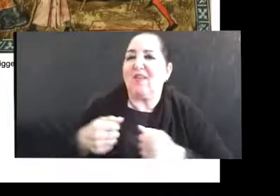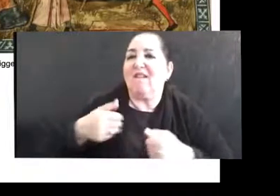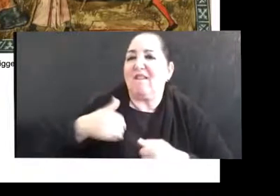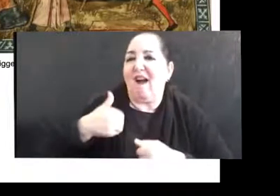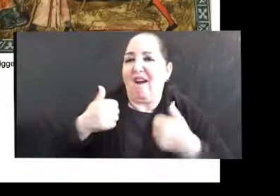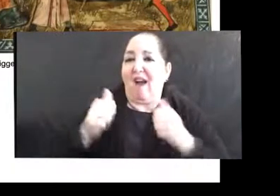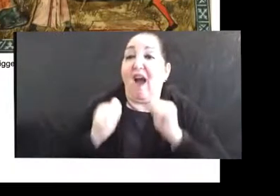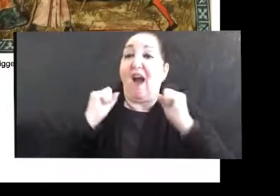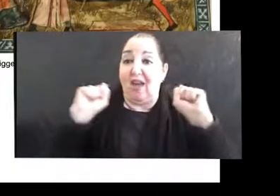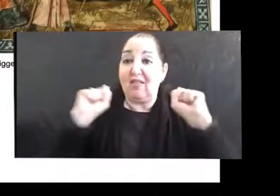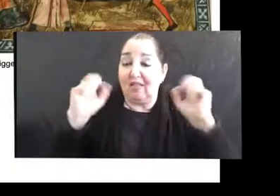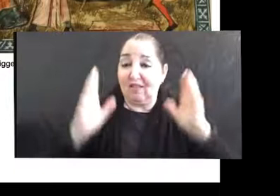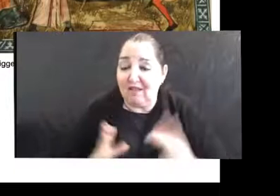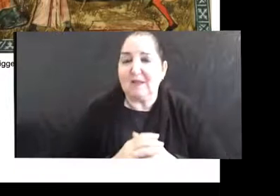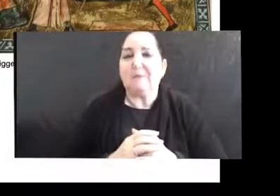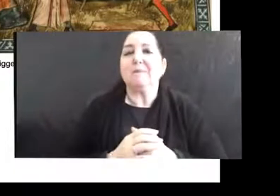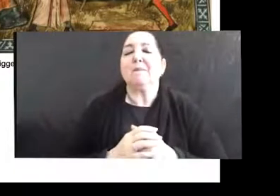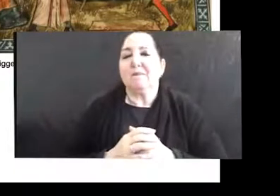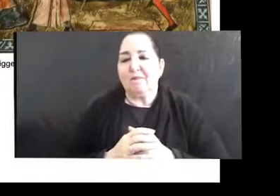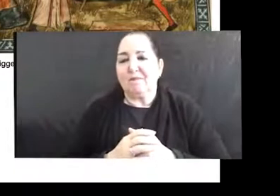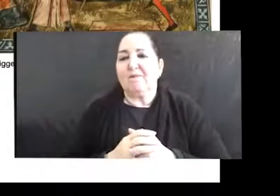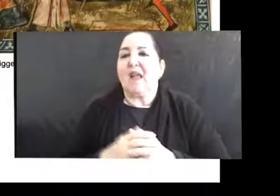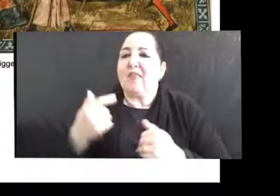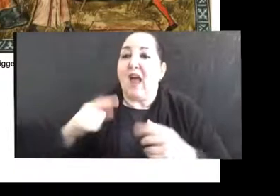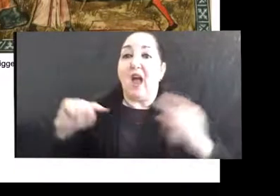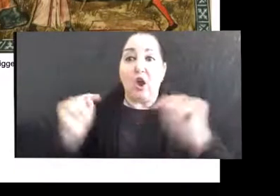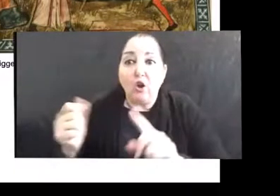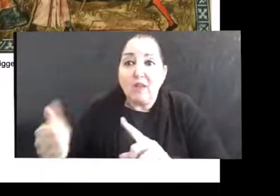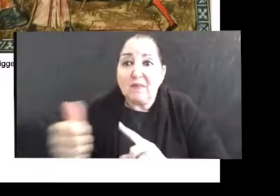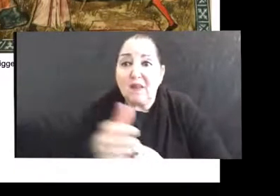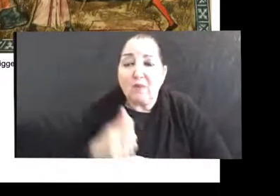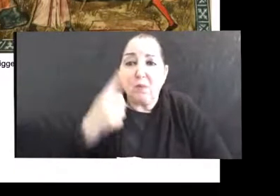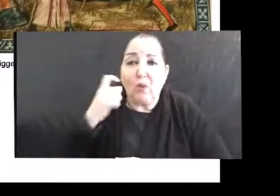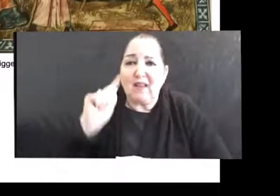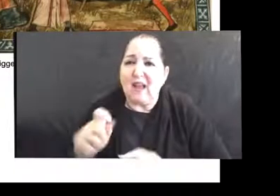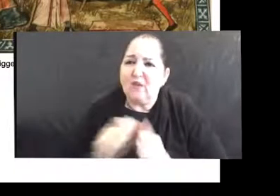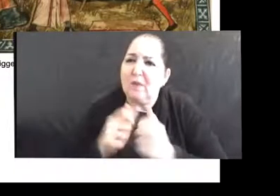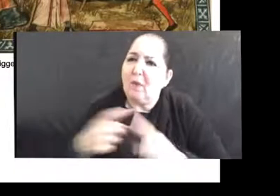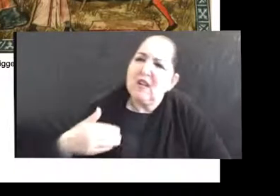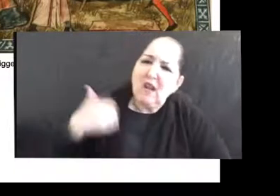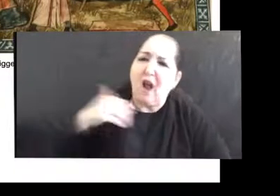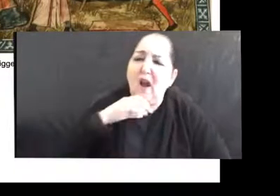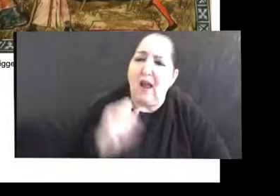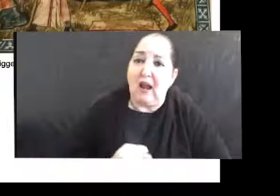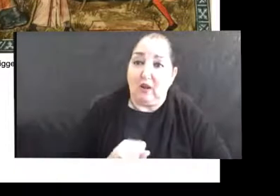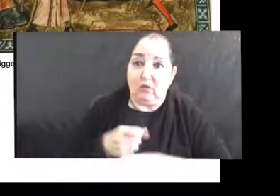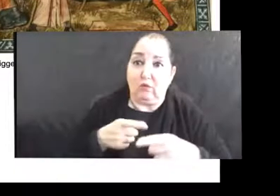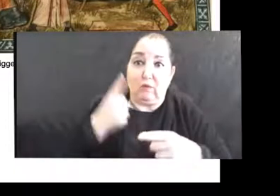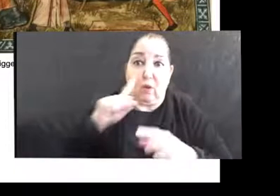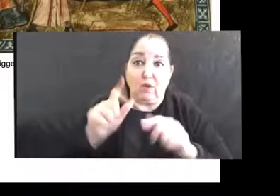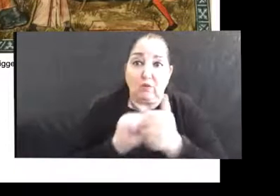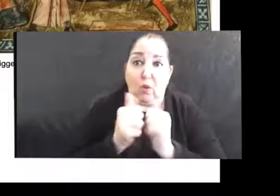that I had the privilege of working with, had injured themselves as a result of having to compete from a very young age in